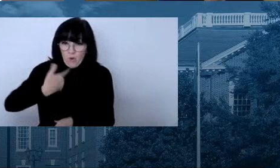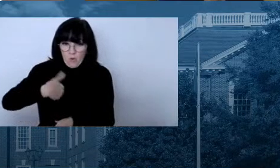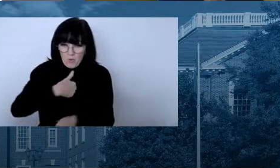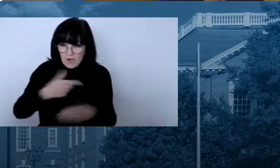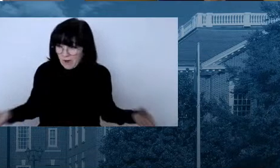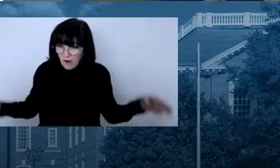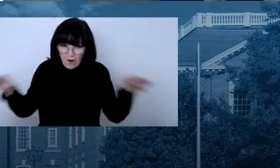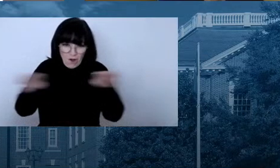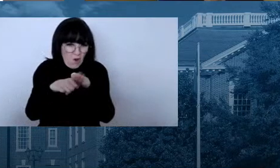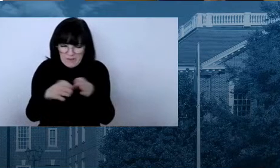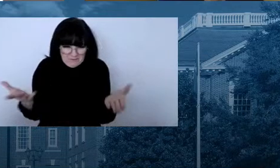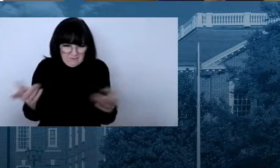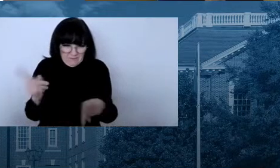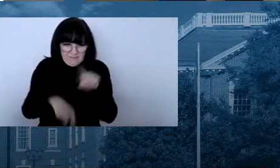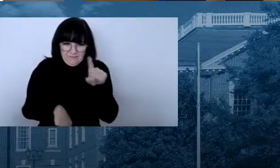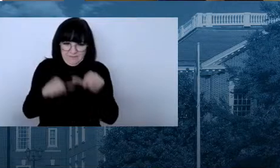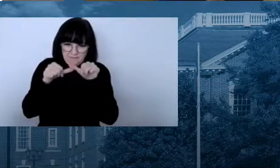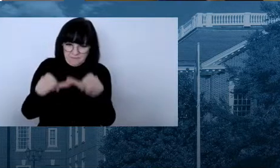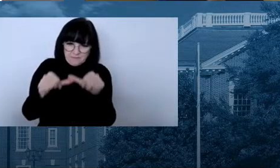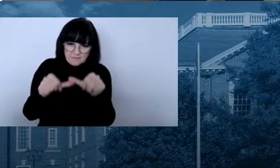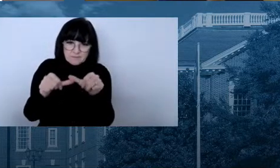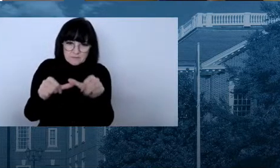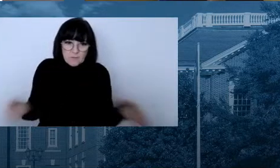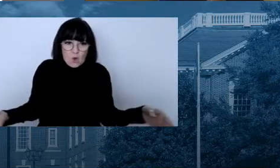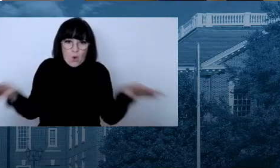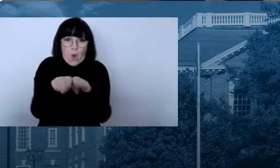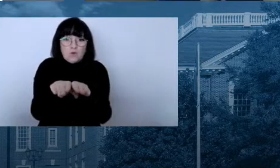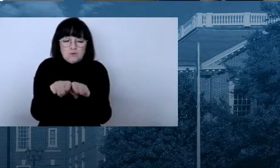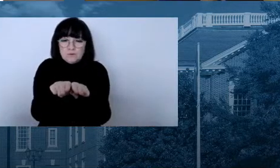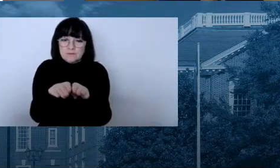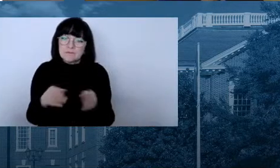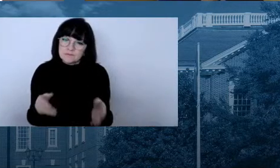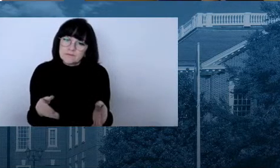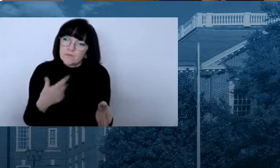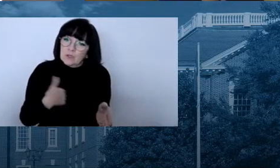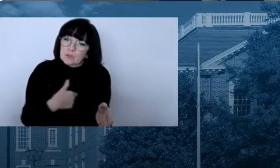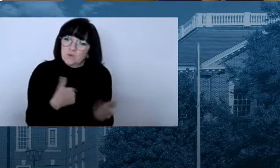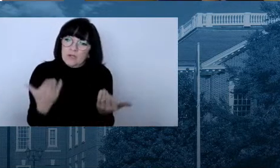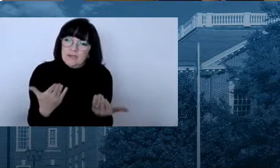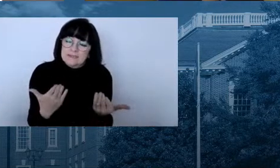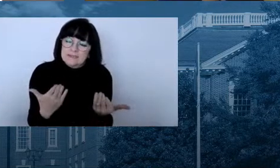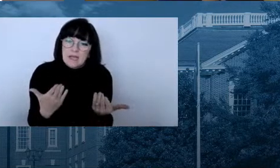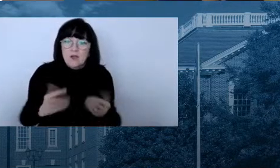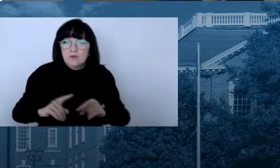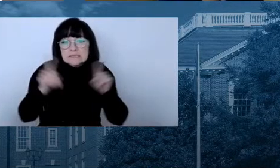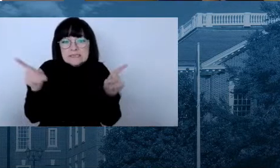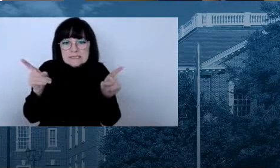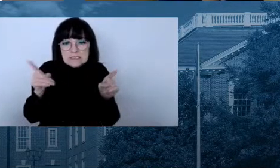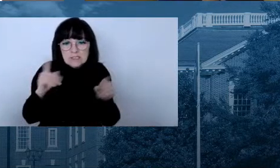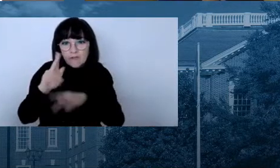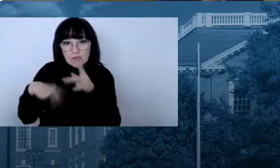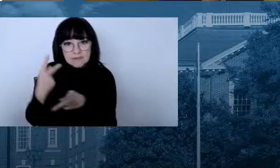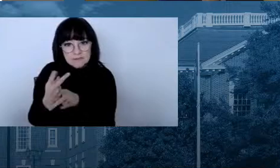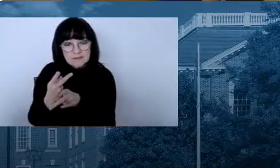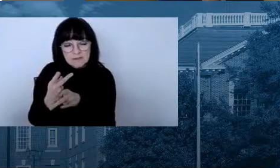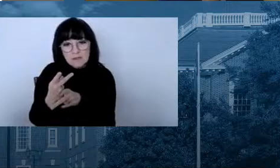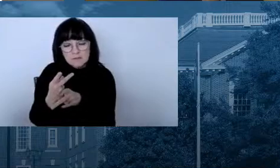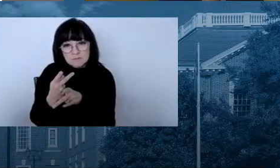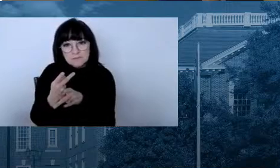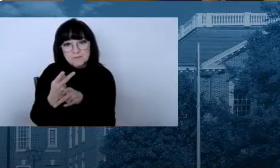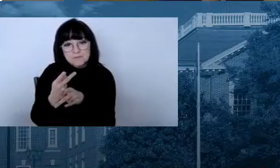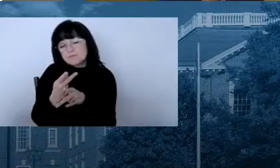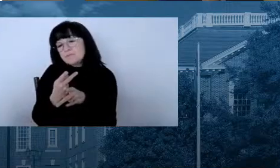again. And so we're in a new stage, I think, of managing through this, obviously following